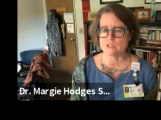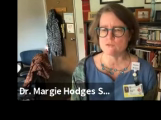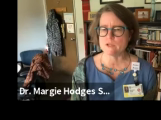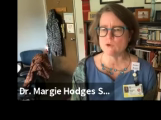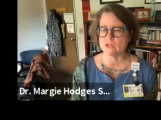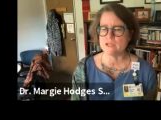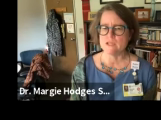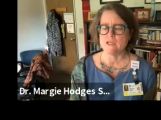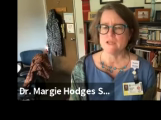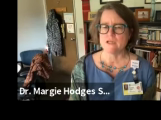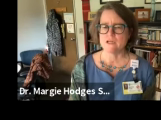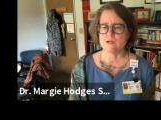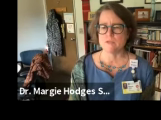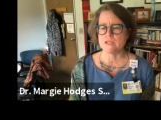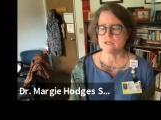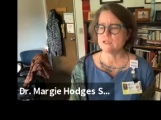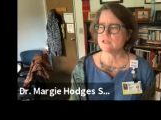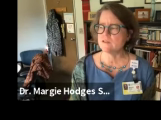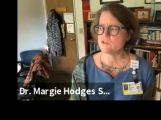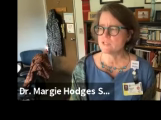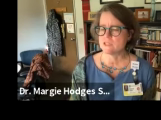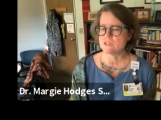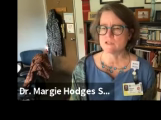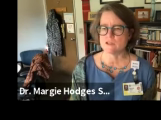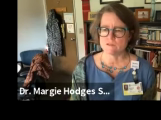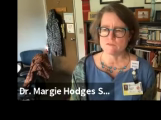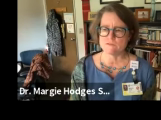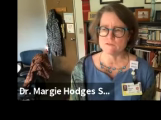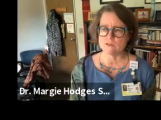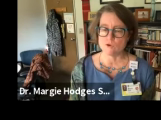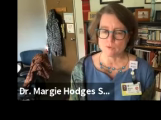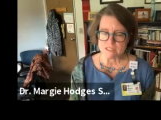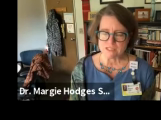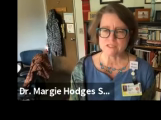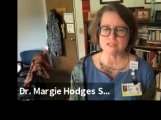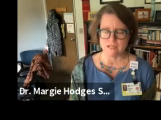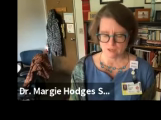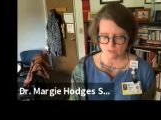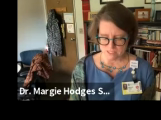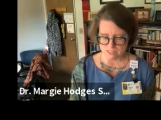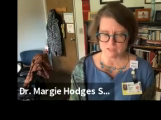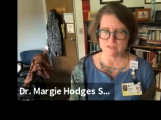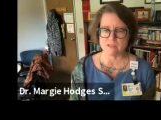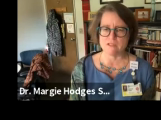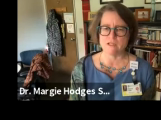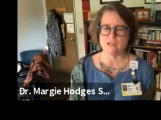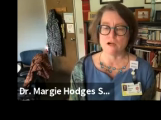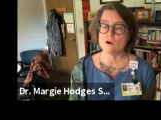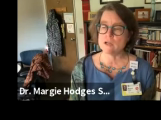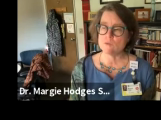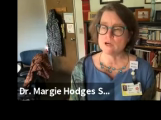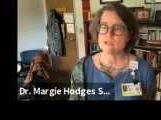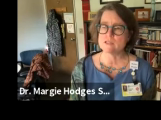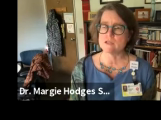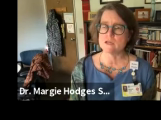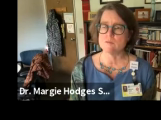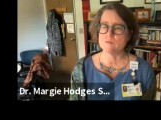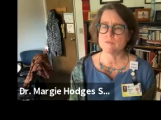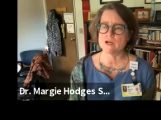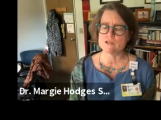in 2021. It gives you a sense of what we did and how we did it and how hard it